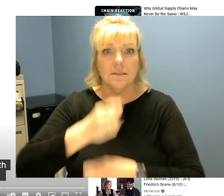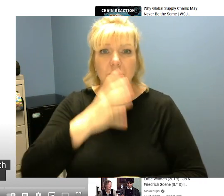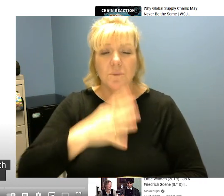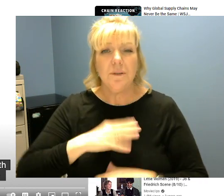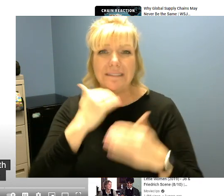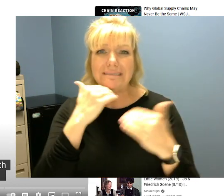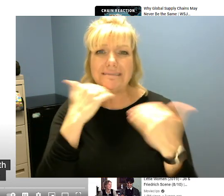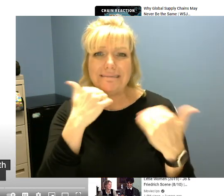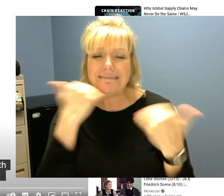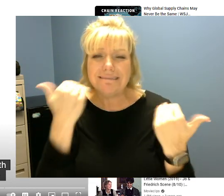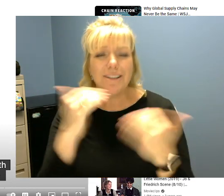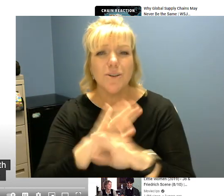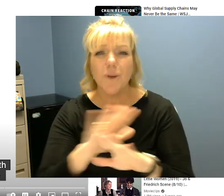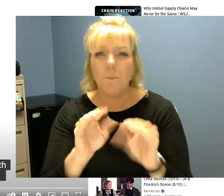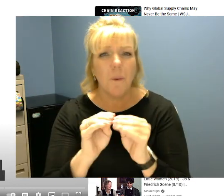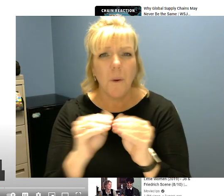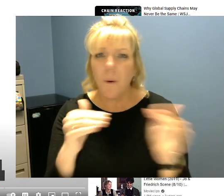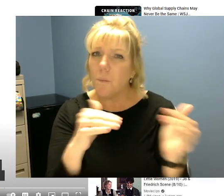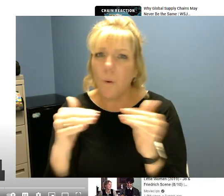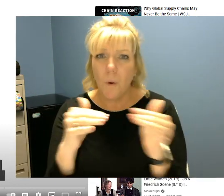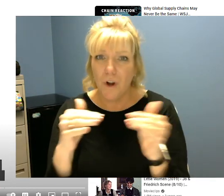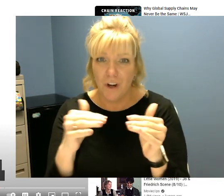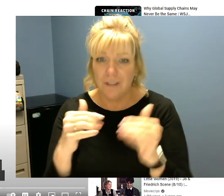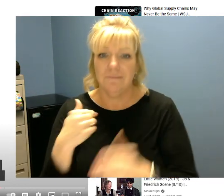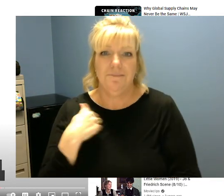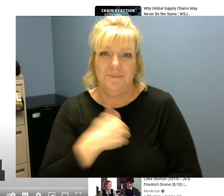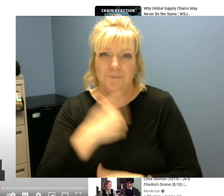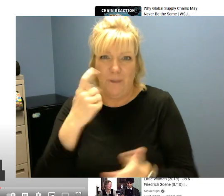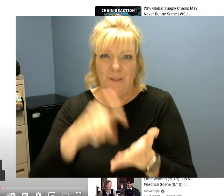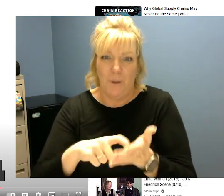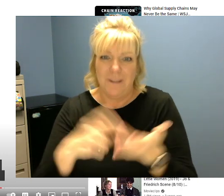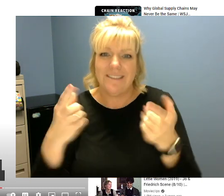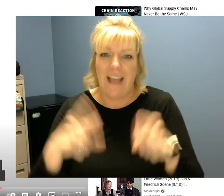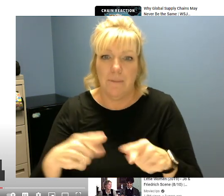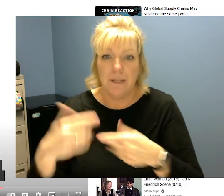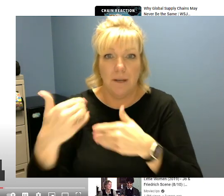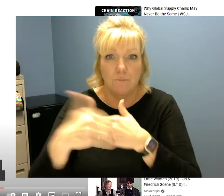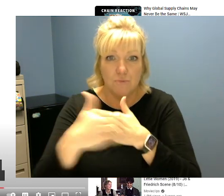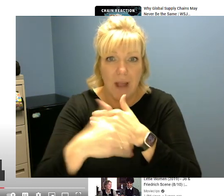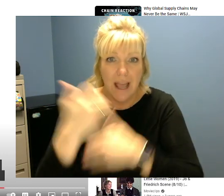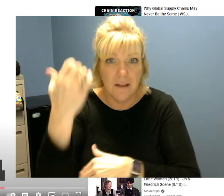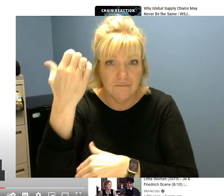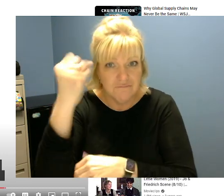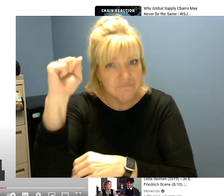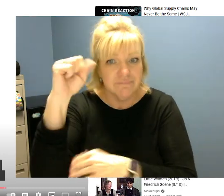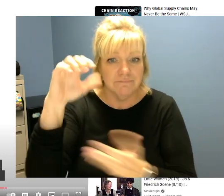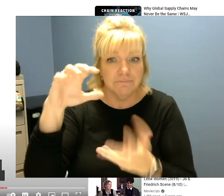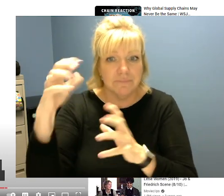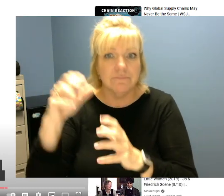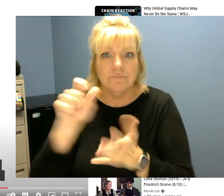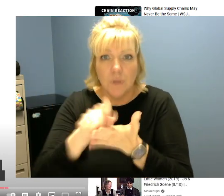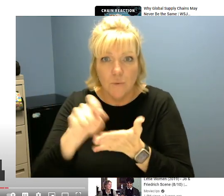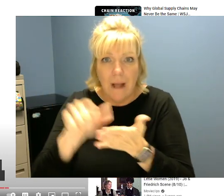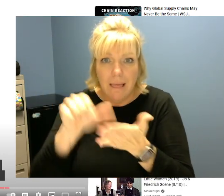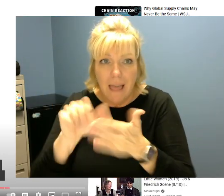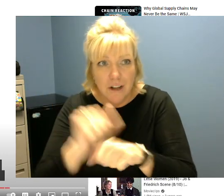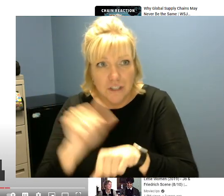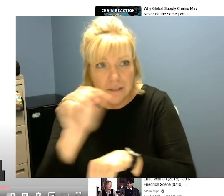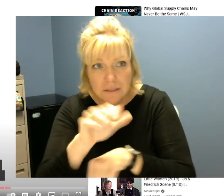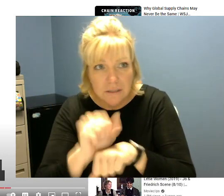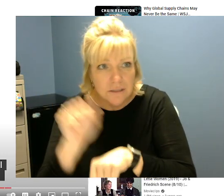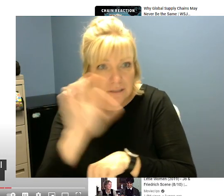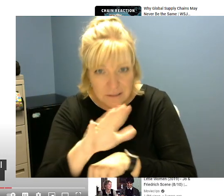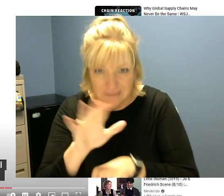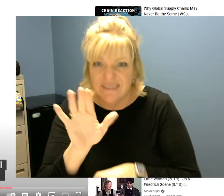war's done. And we can really see that with the bread riots and with their letter writing. And then finally, we want